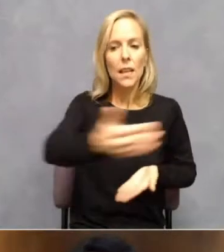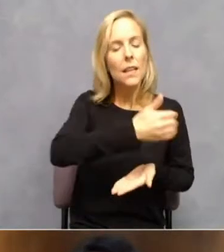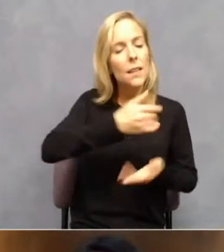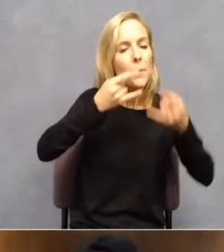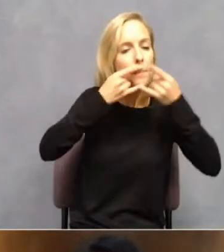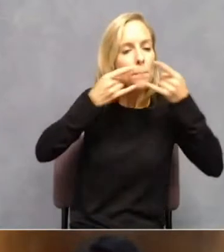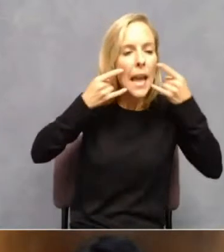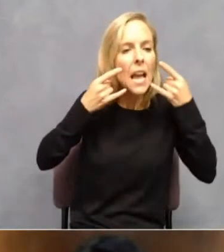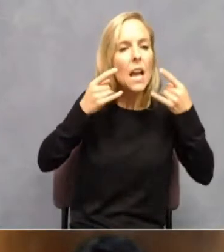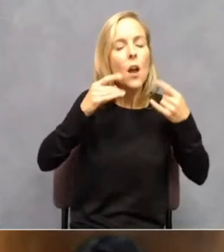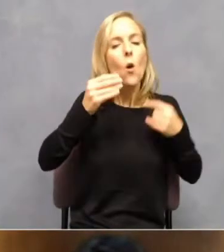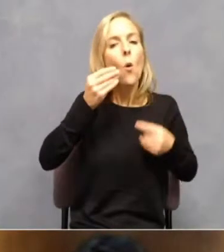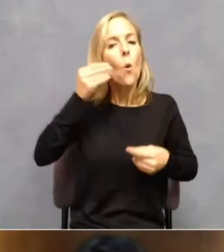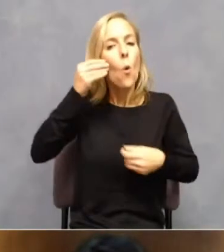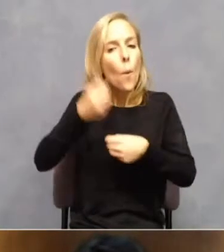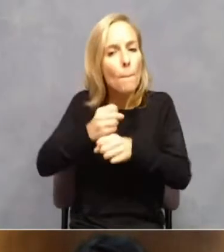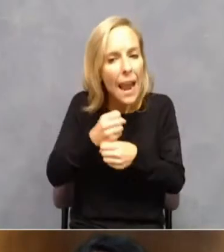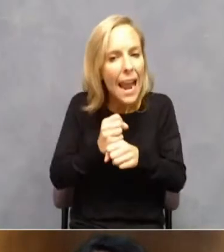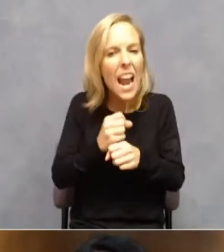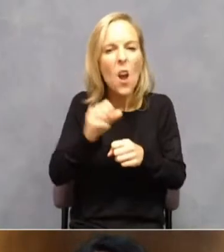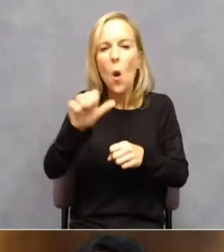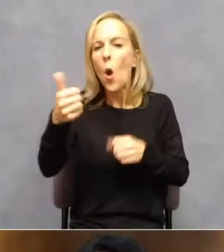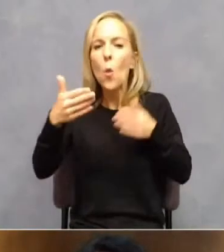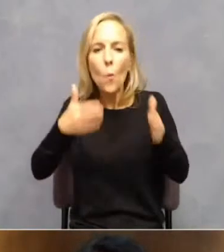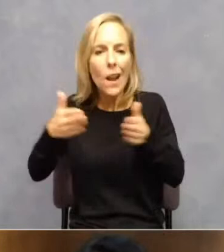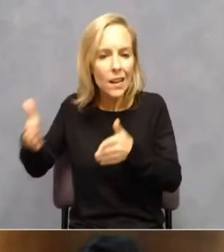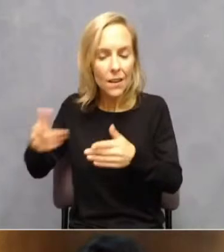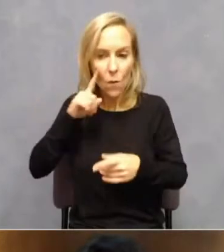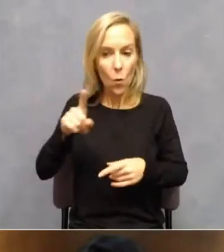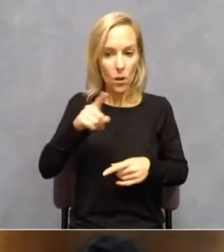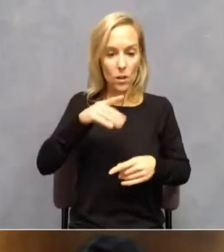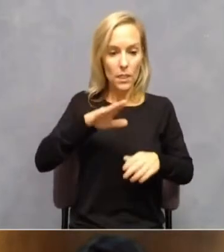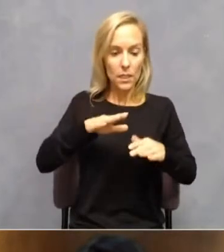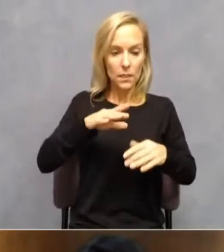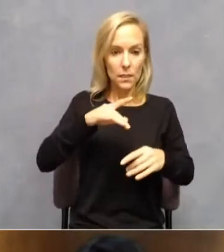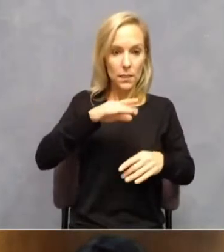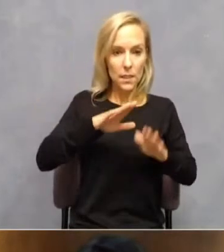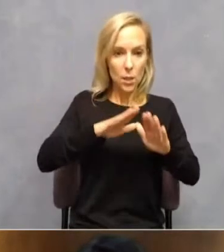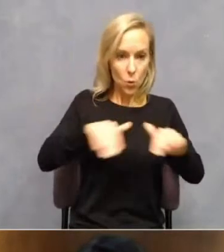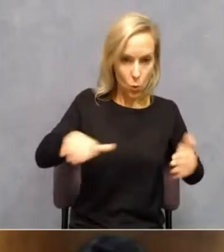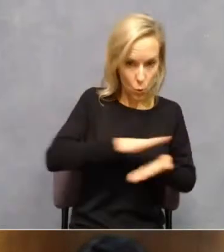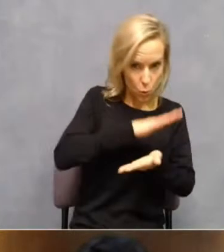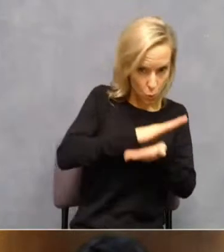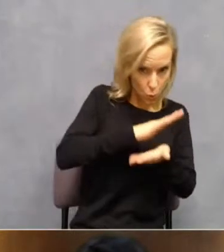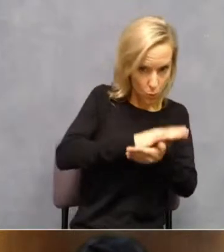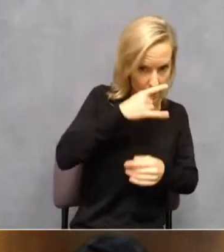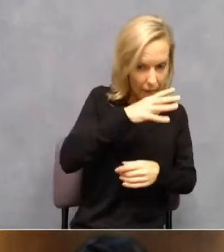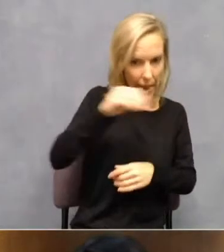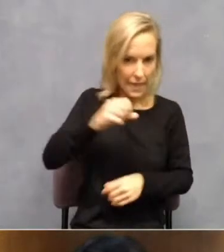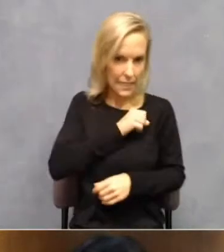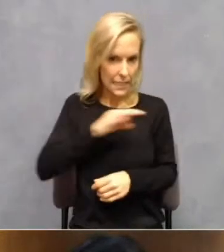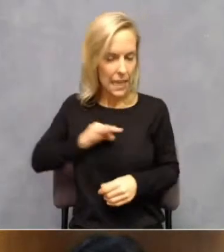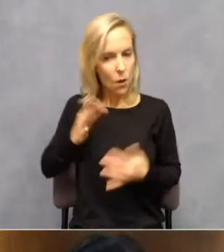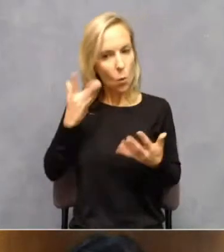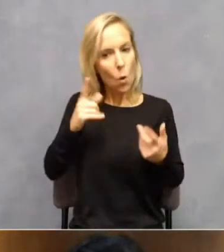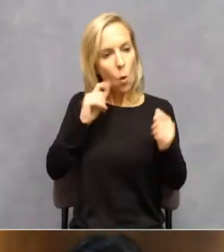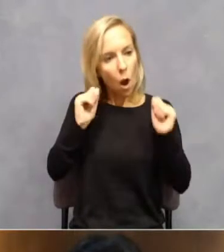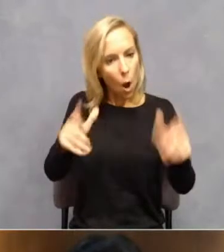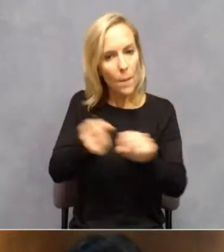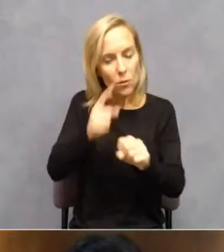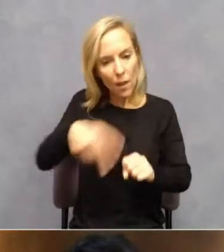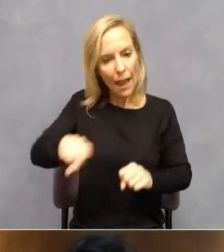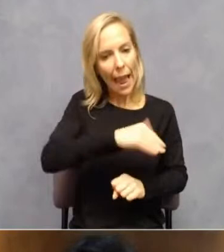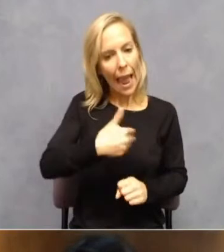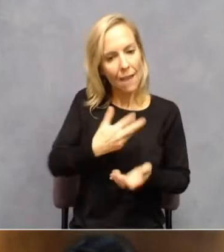for our students and our school staff. We want to make sure that everyone in our school community has the resources that they need to